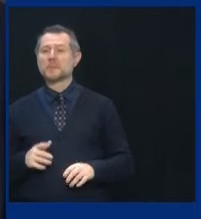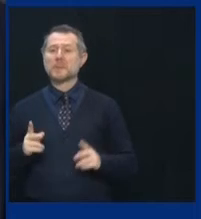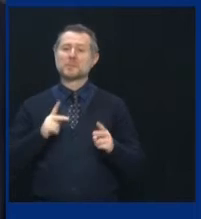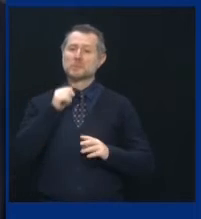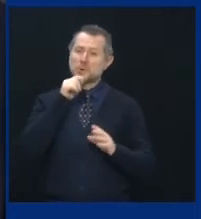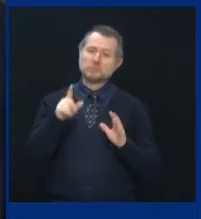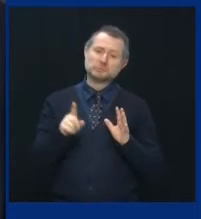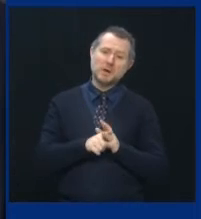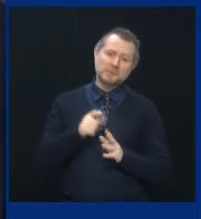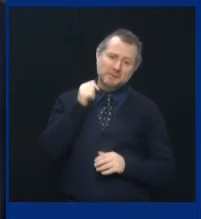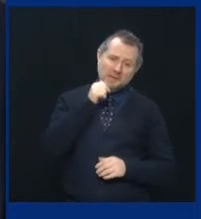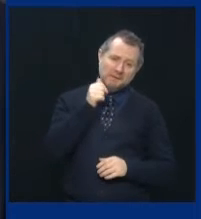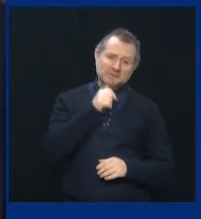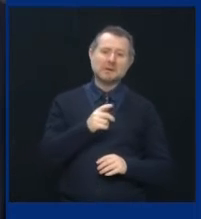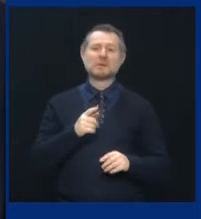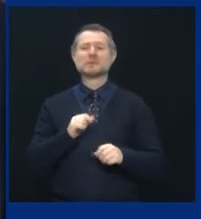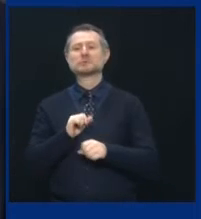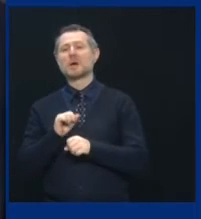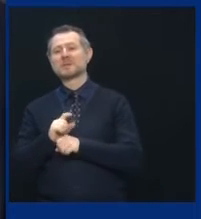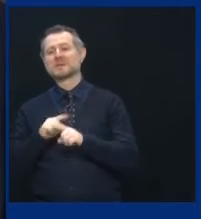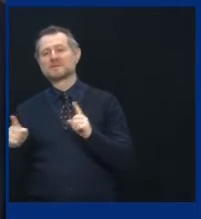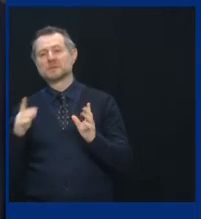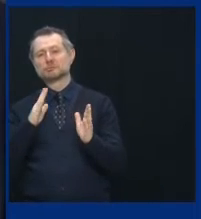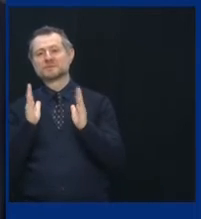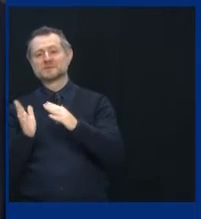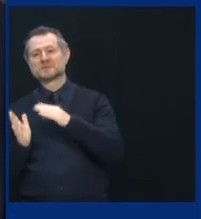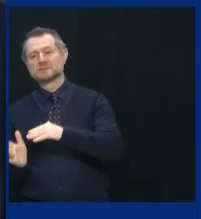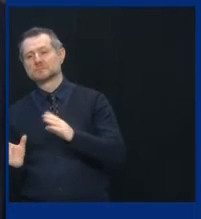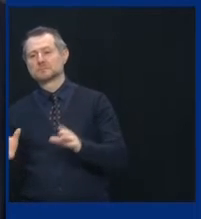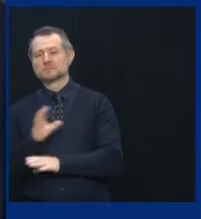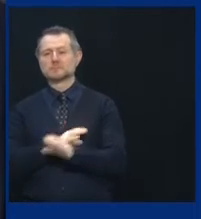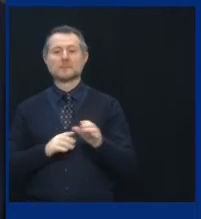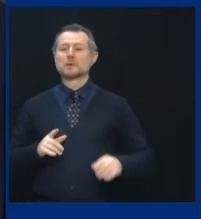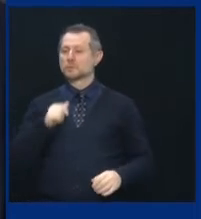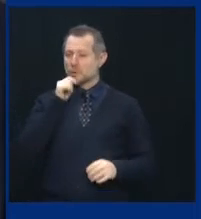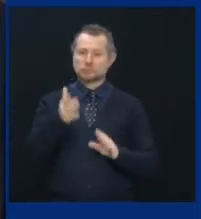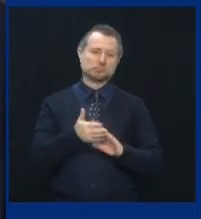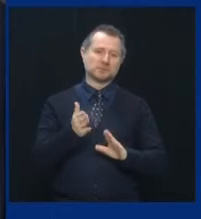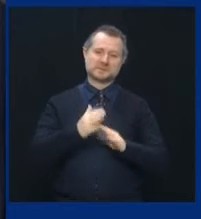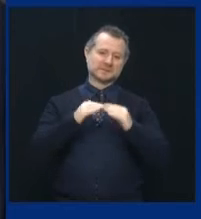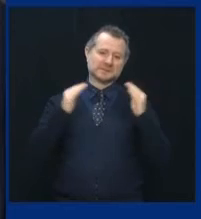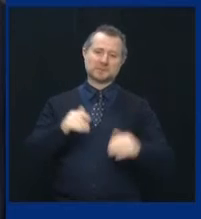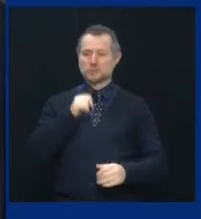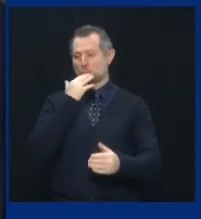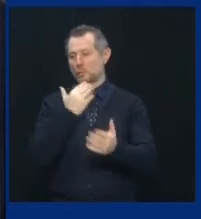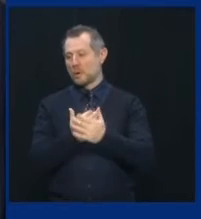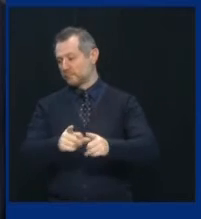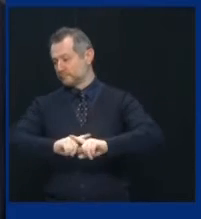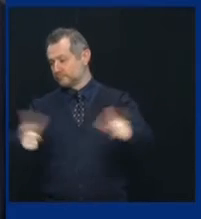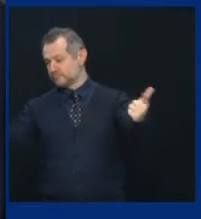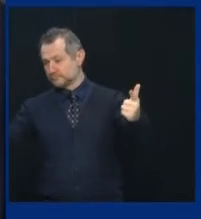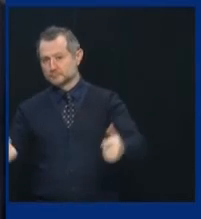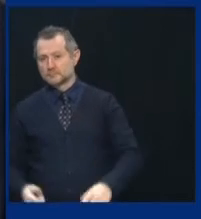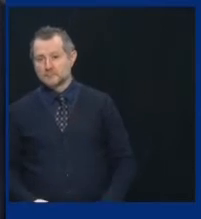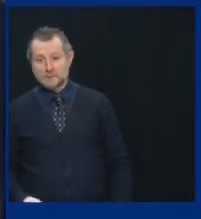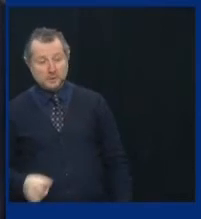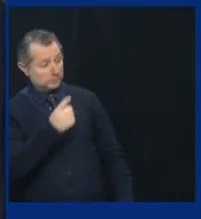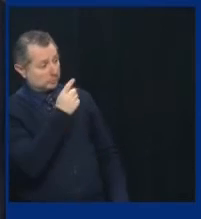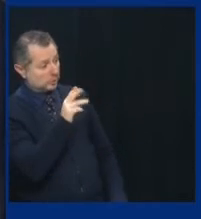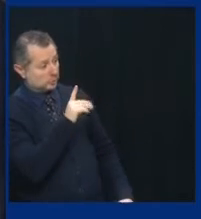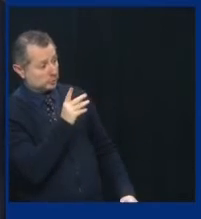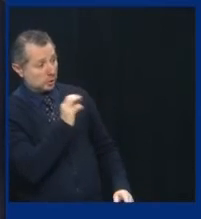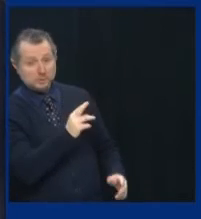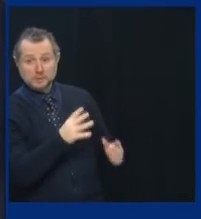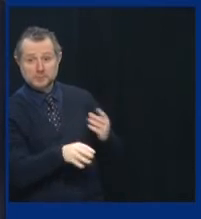have different shifts. You know, it's all the bureaucracy. It's bureaucracy. But Dr. Zucker, who happens to be